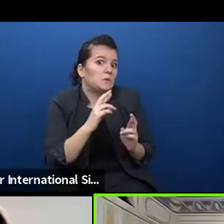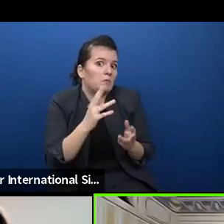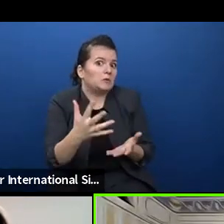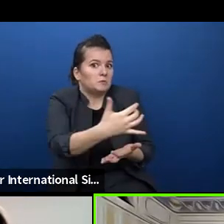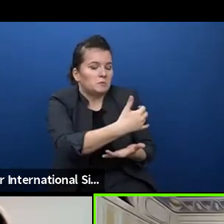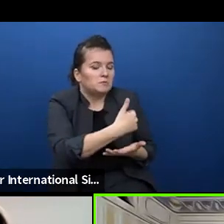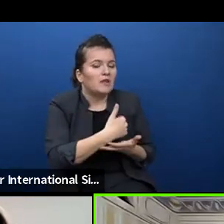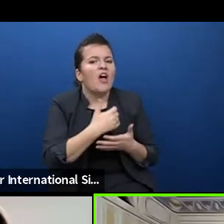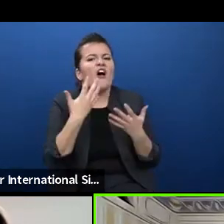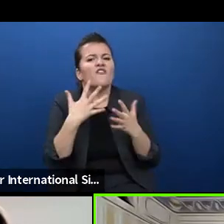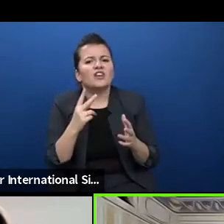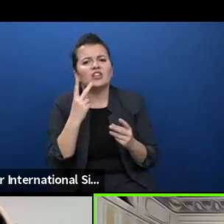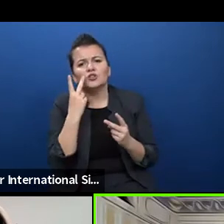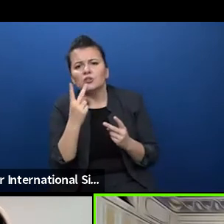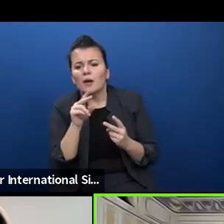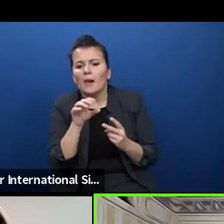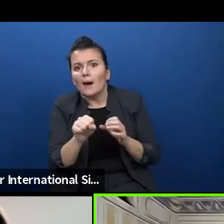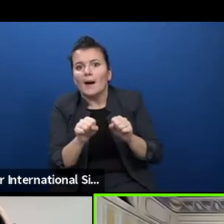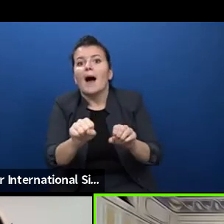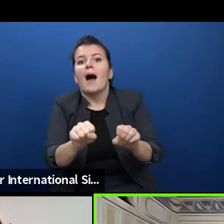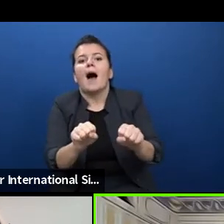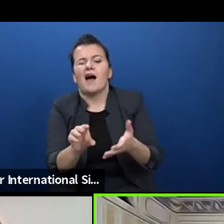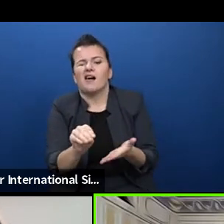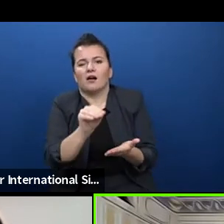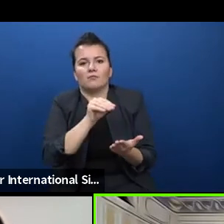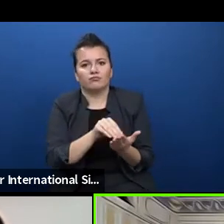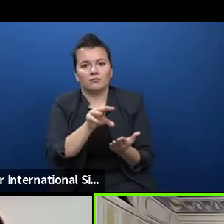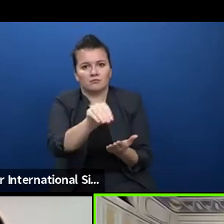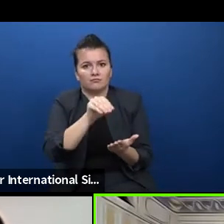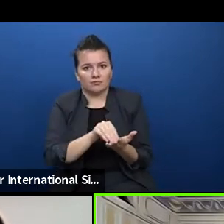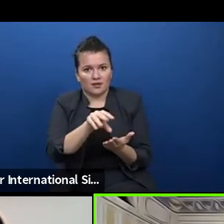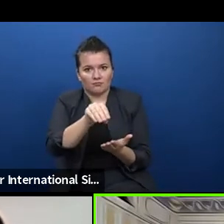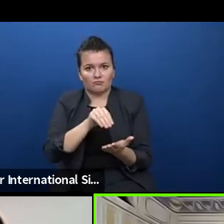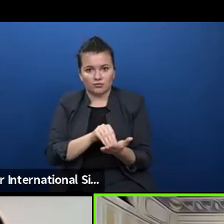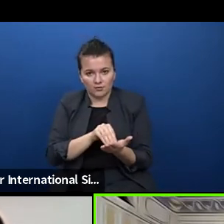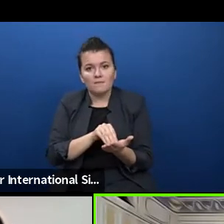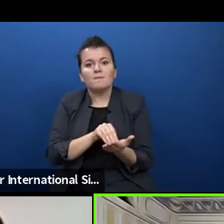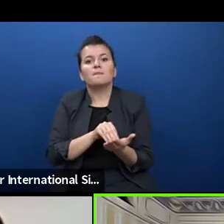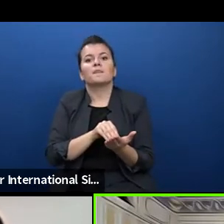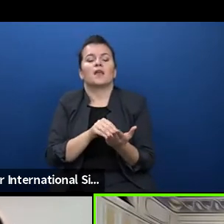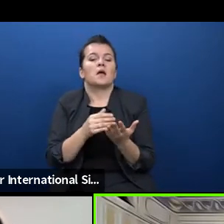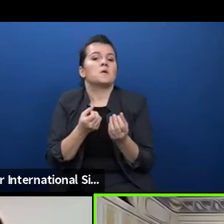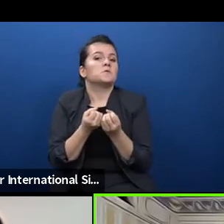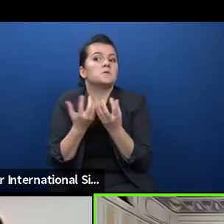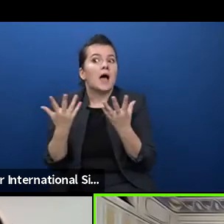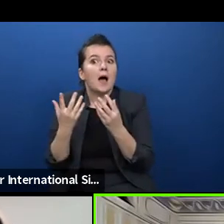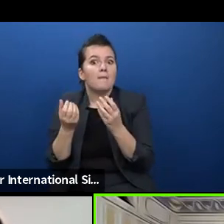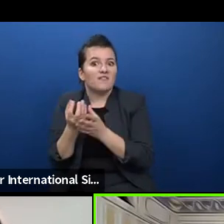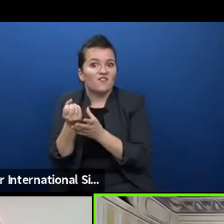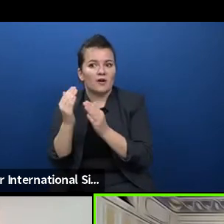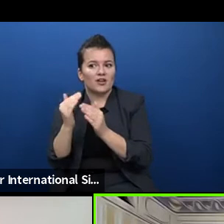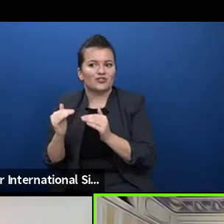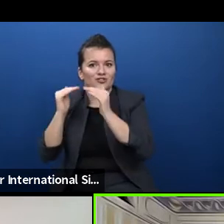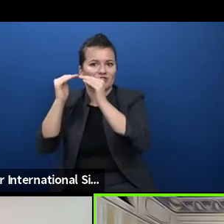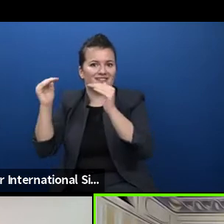can look into at EU level and national level, but